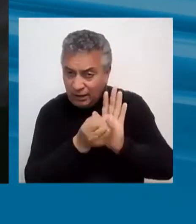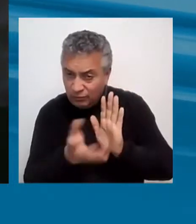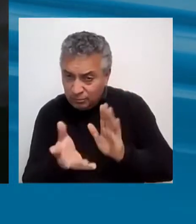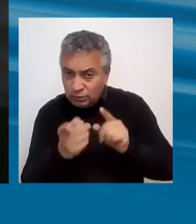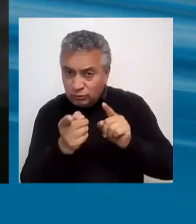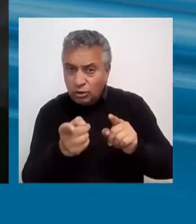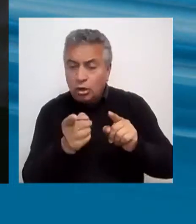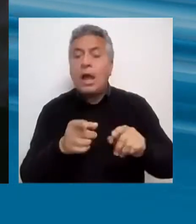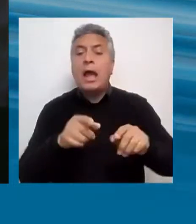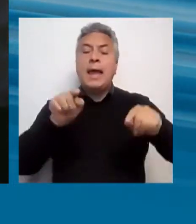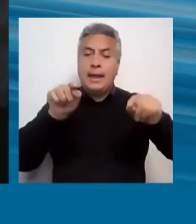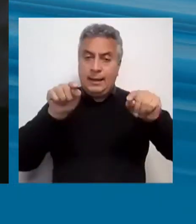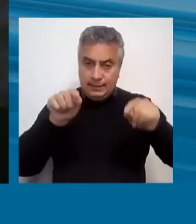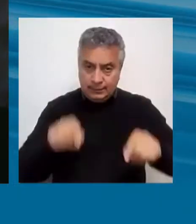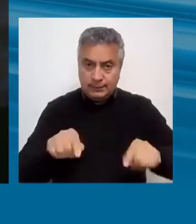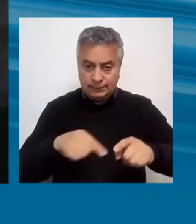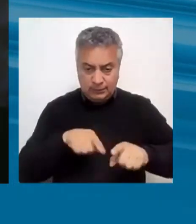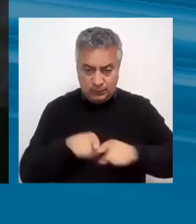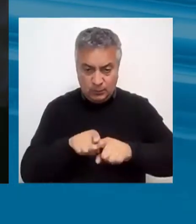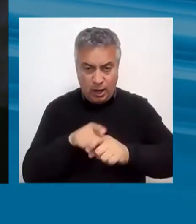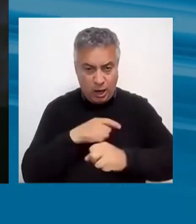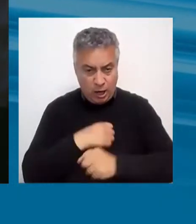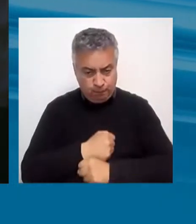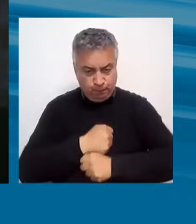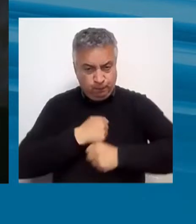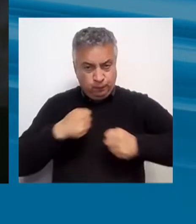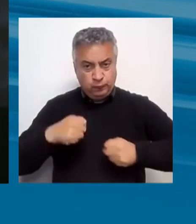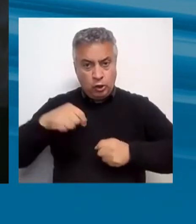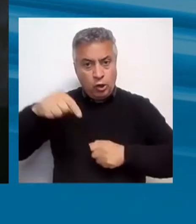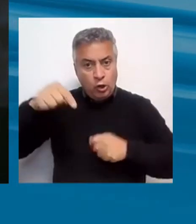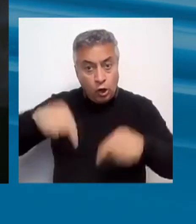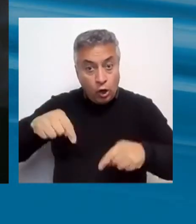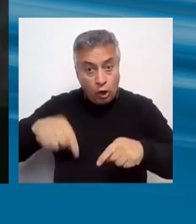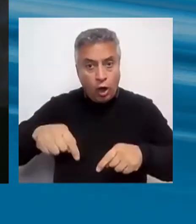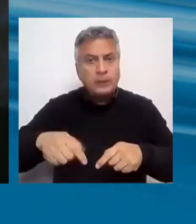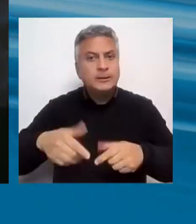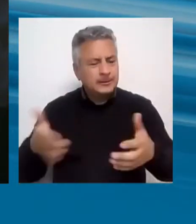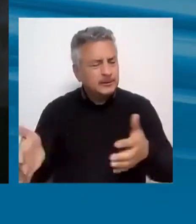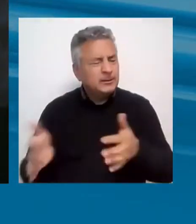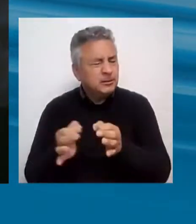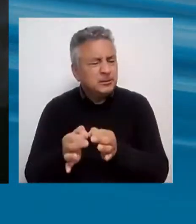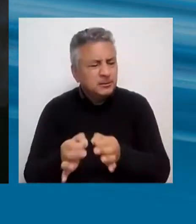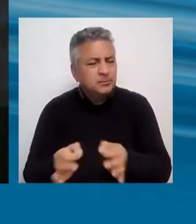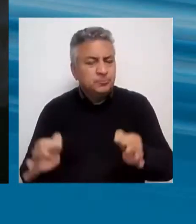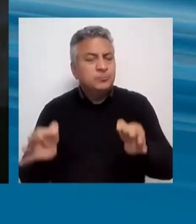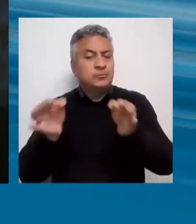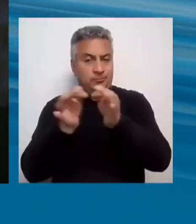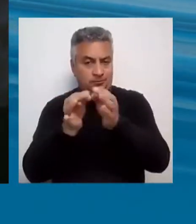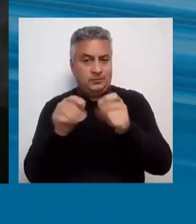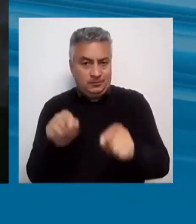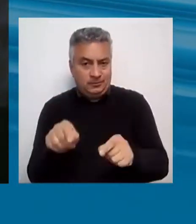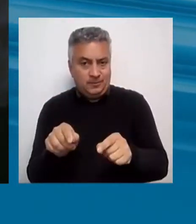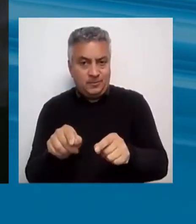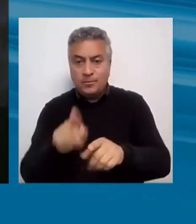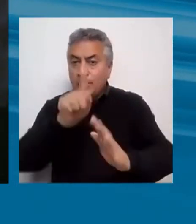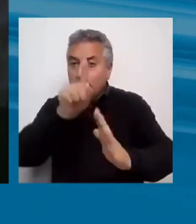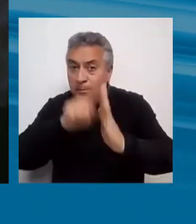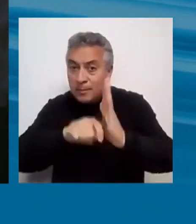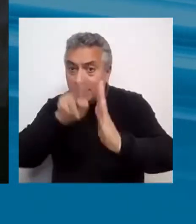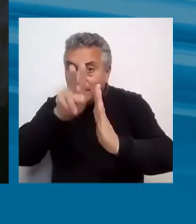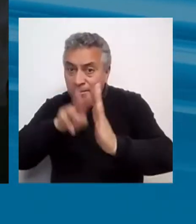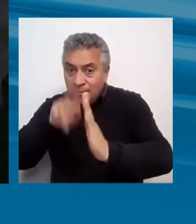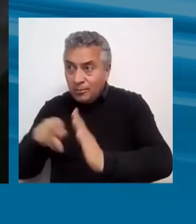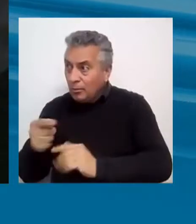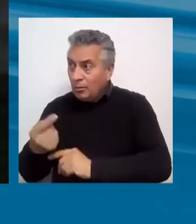This information, these strengthened instruments are very important for us nowadays, and that is why some months